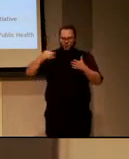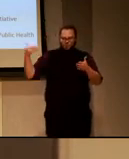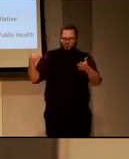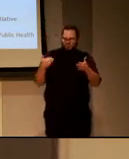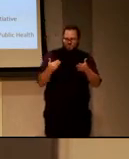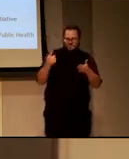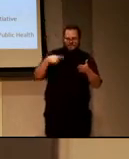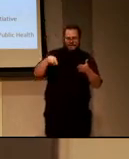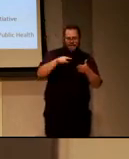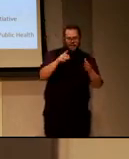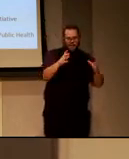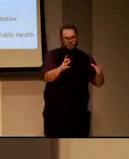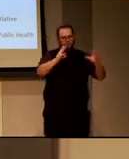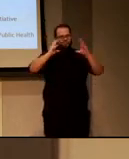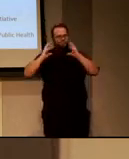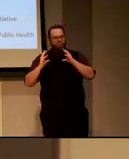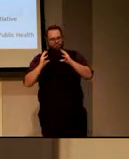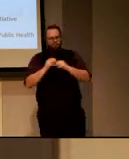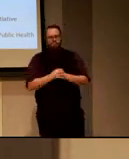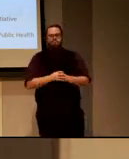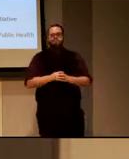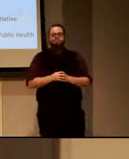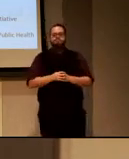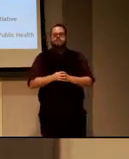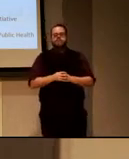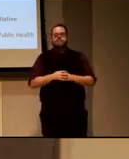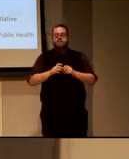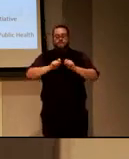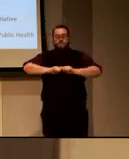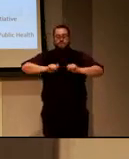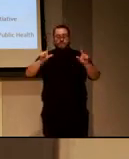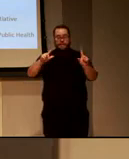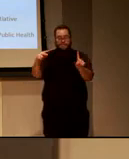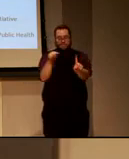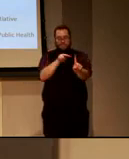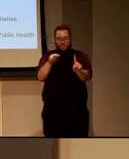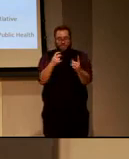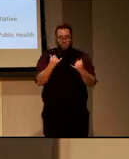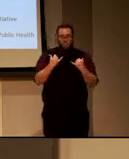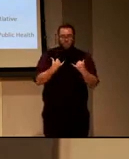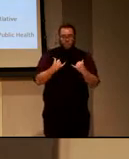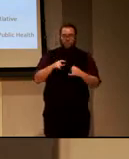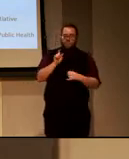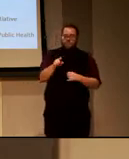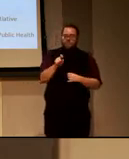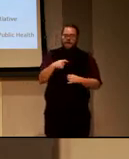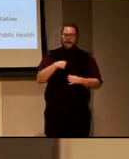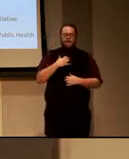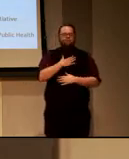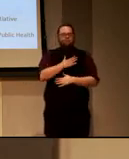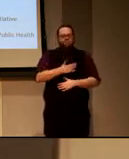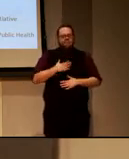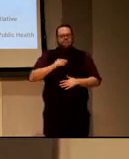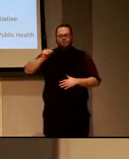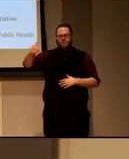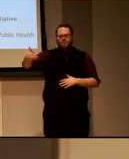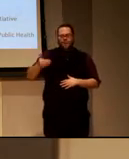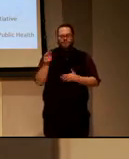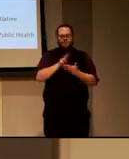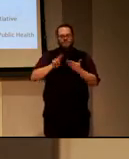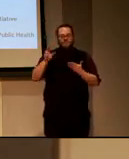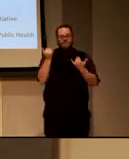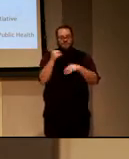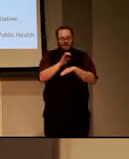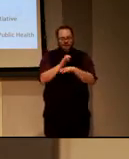inheriting. It is through the lens of this urgent need that I am so pleased to welcome to the university